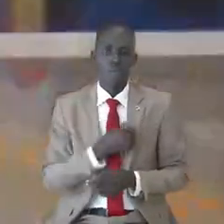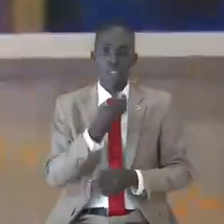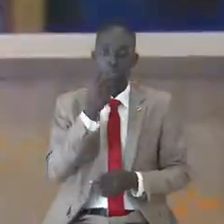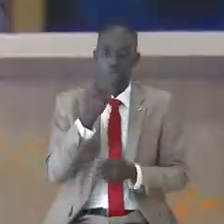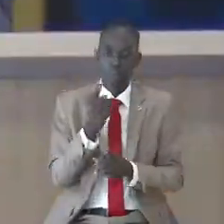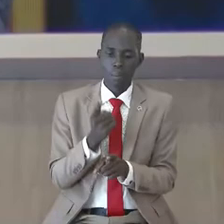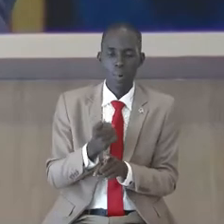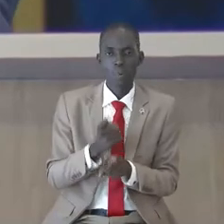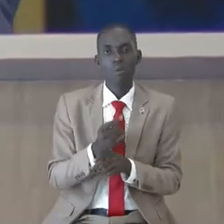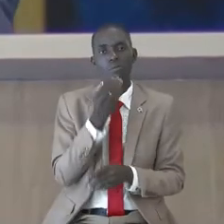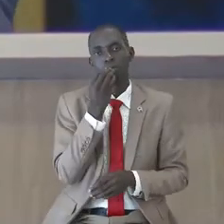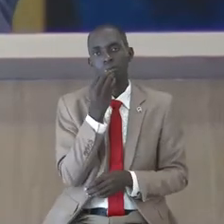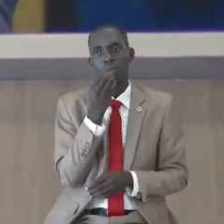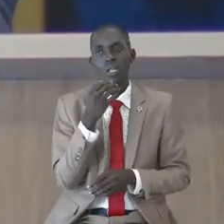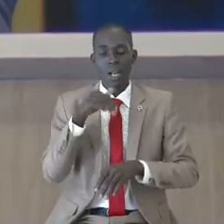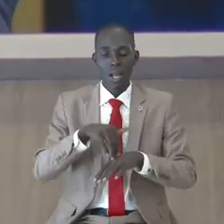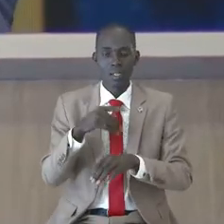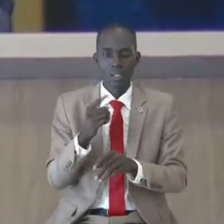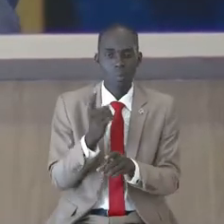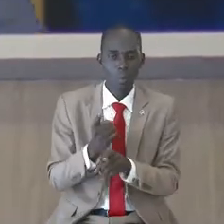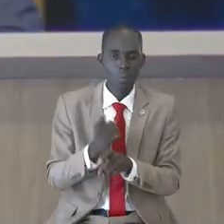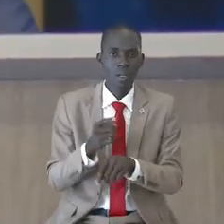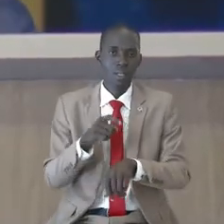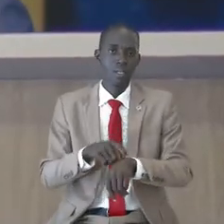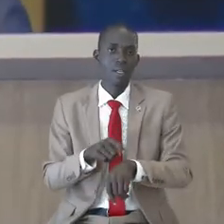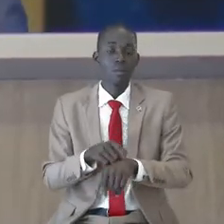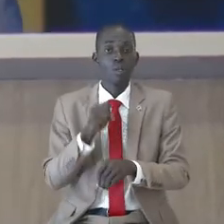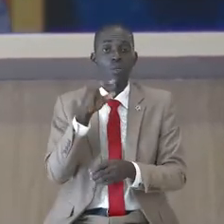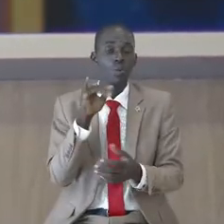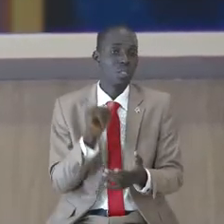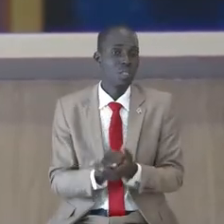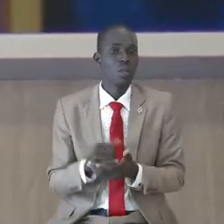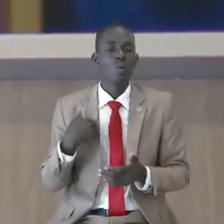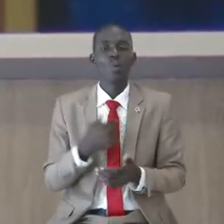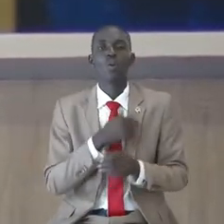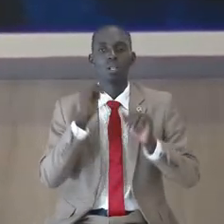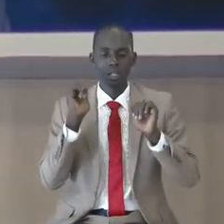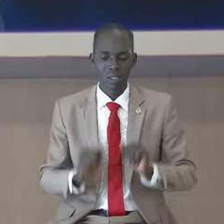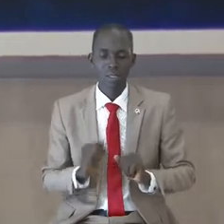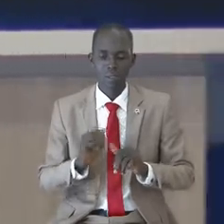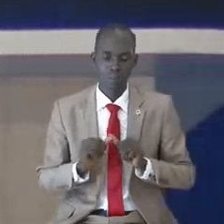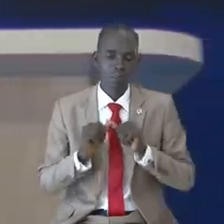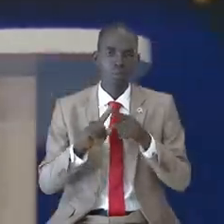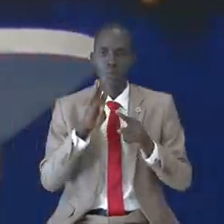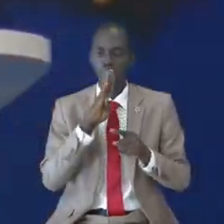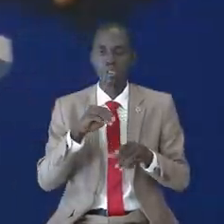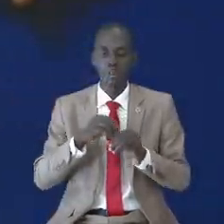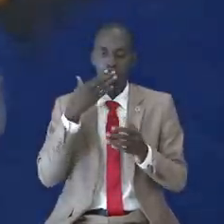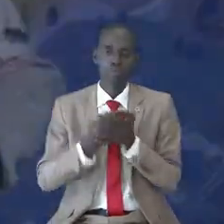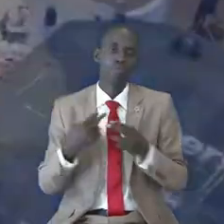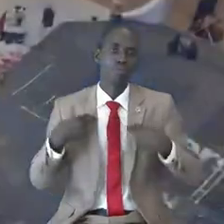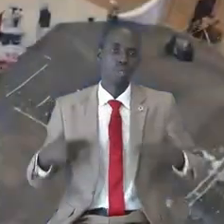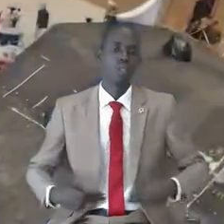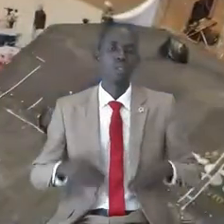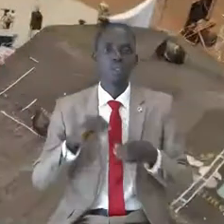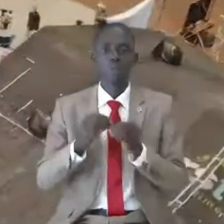food at the appropriate time, so that we can keep healthy. Look at number two here.